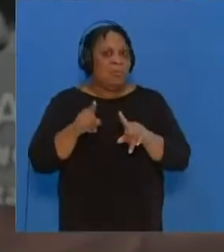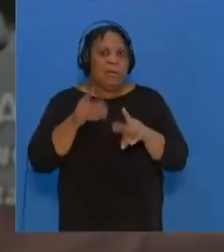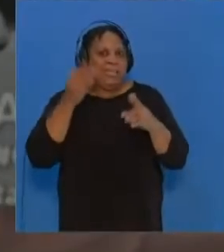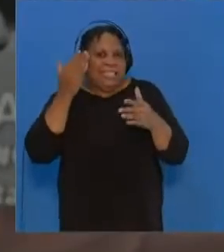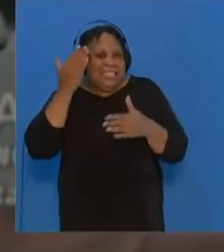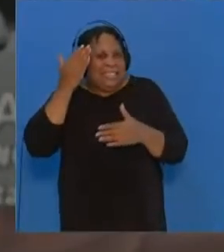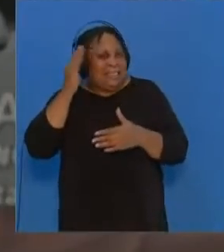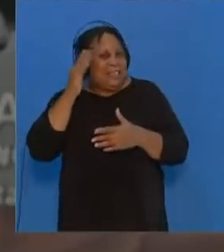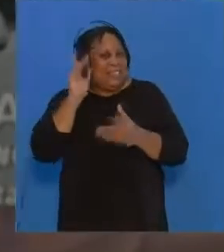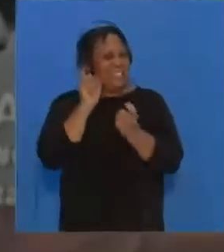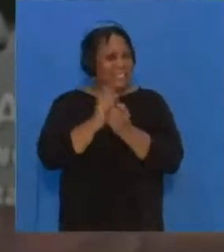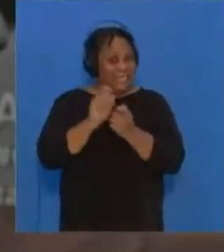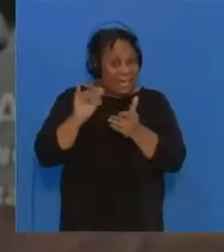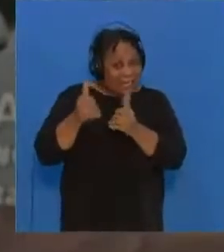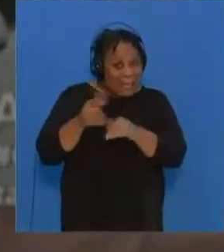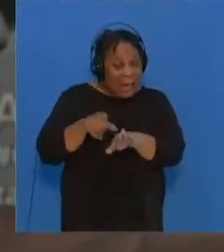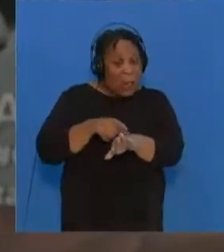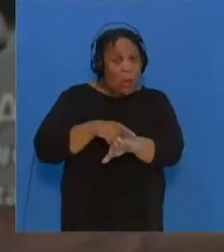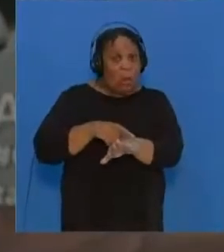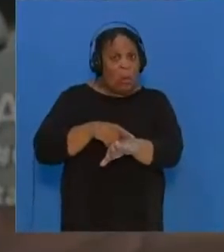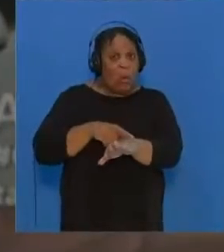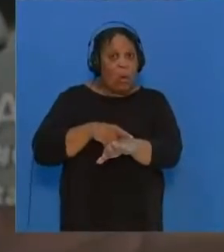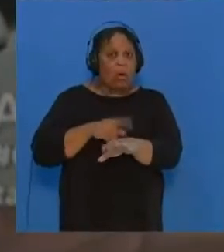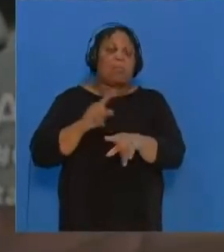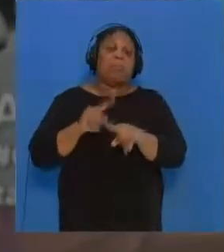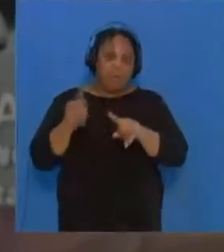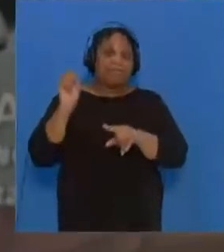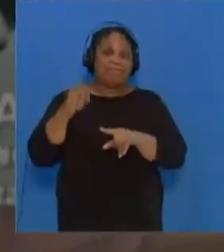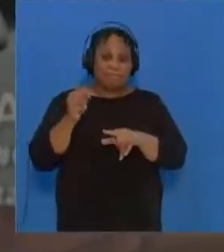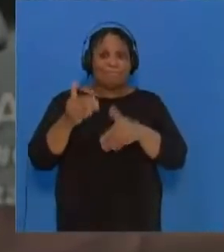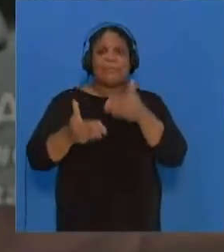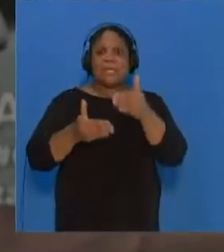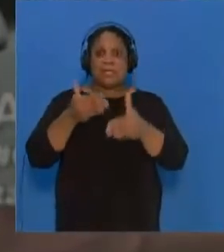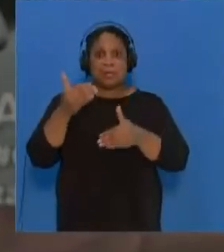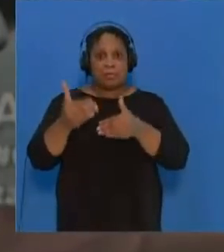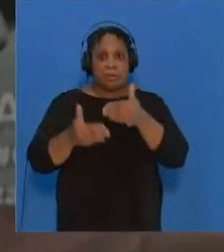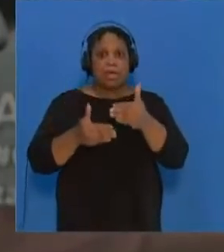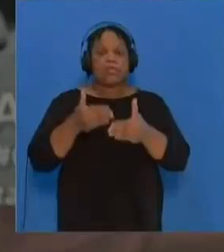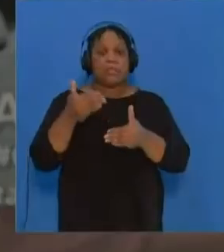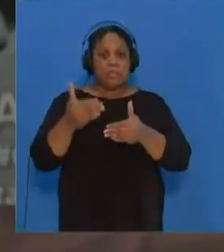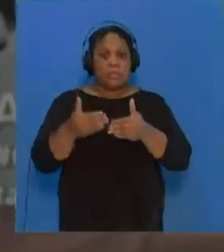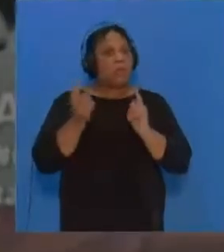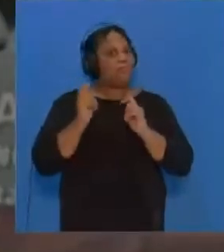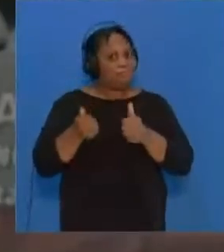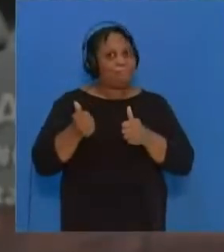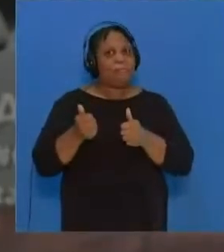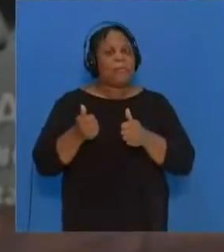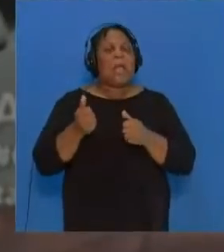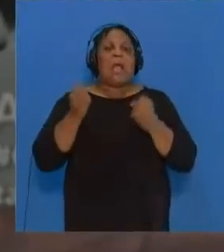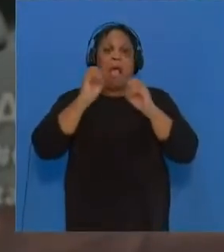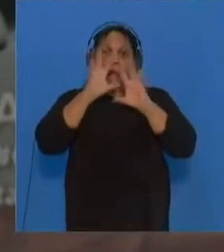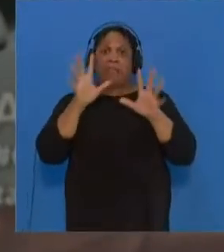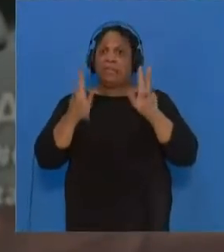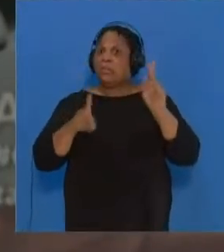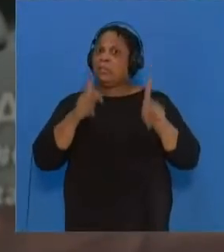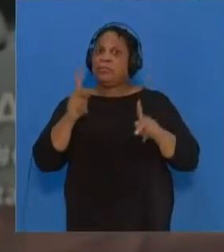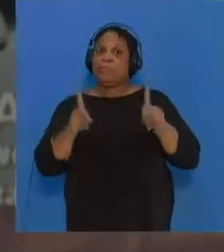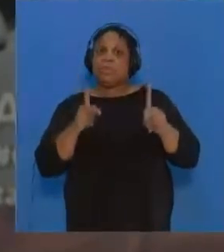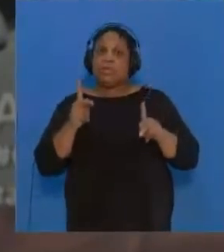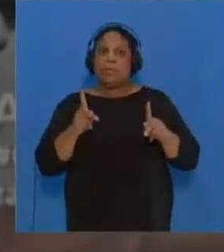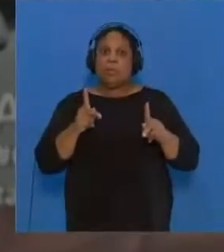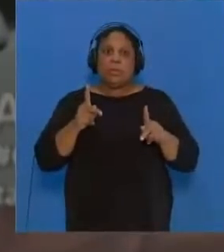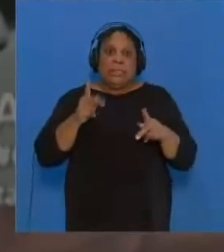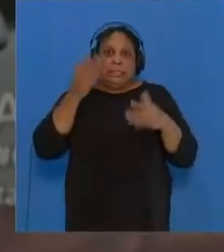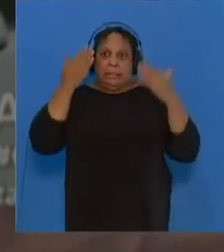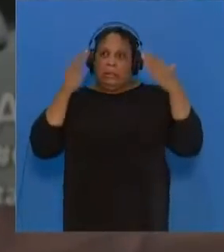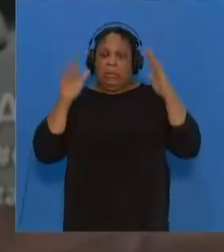know exactly how long it will be taken, but they'll be processed as expeditiously as possible, because obviously people need to know whether or not they're able